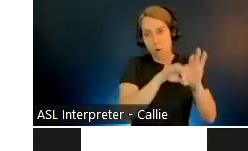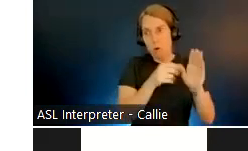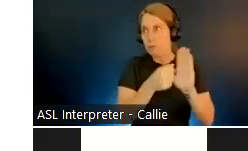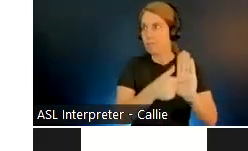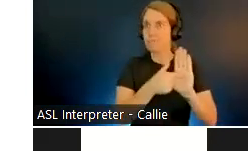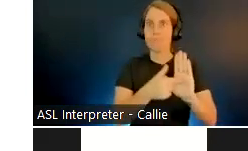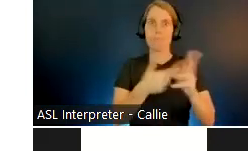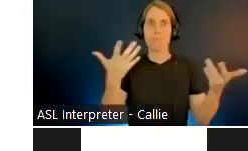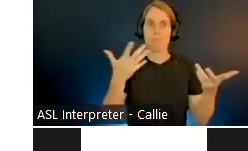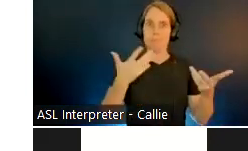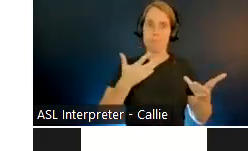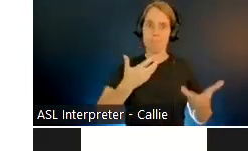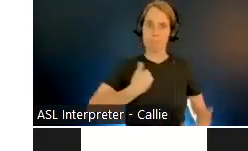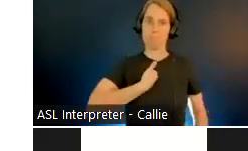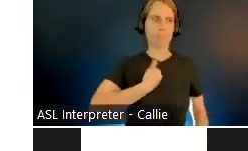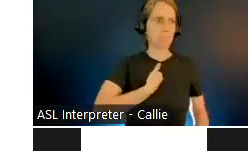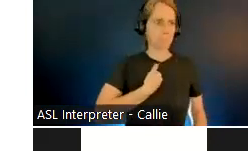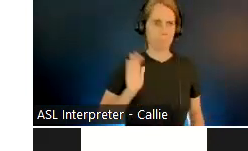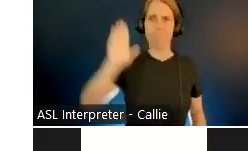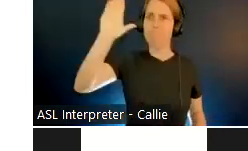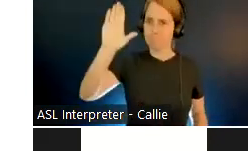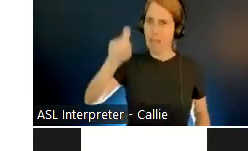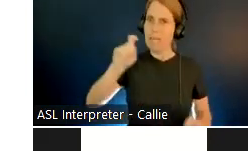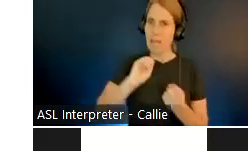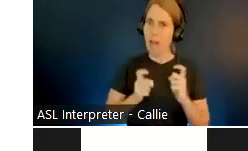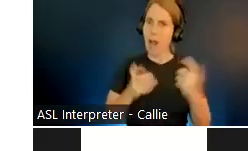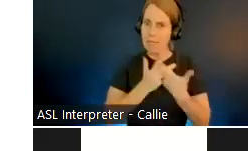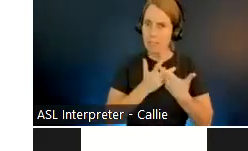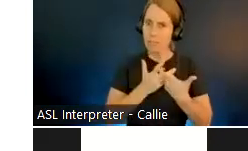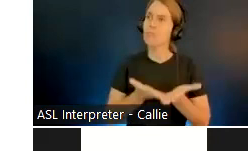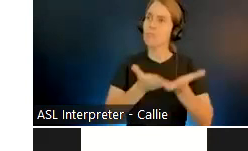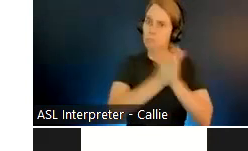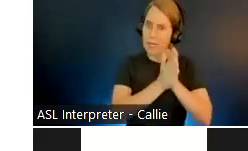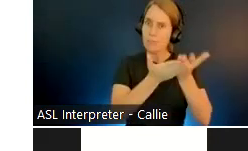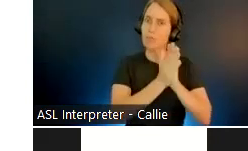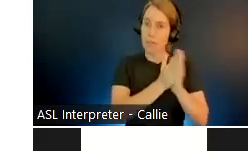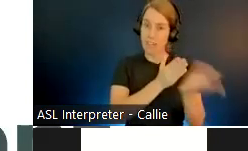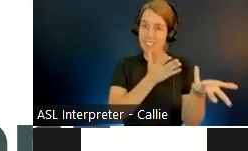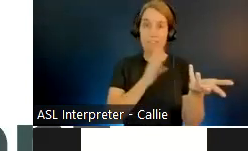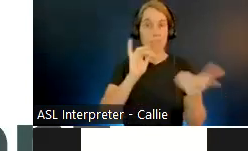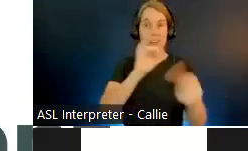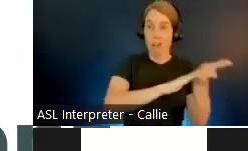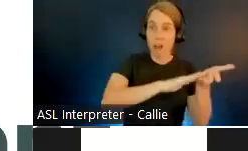And that self-advocacy instruction is part of the pre-eds. Next slide, please.